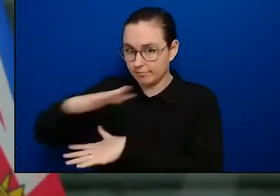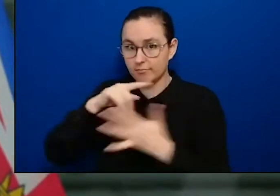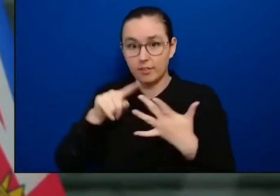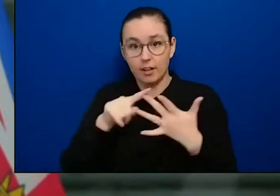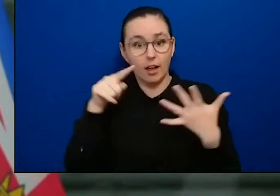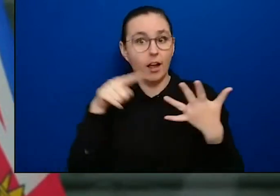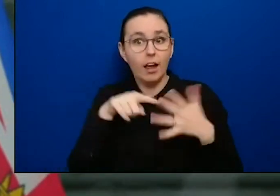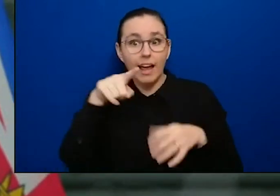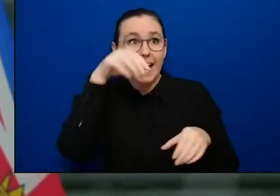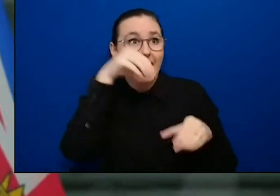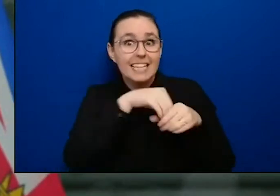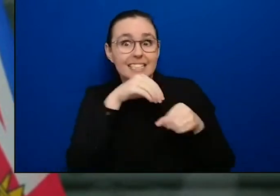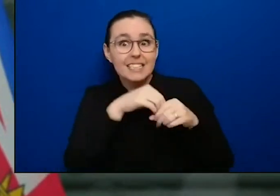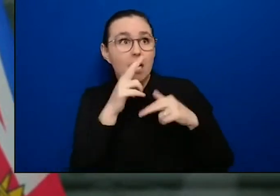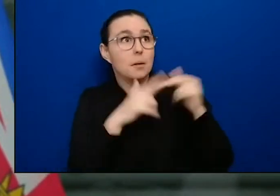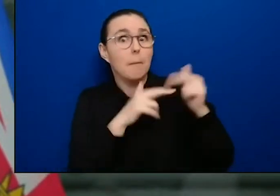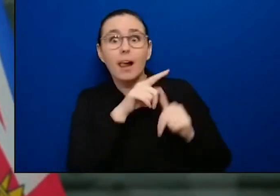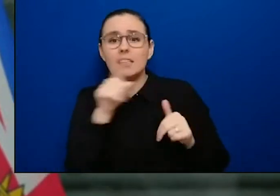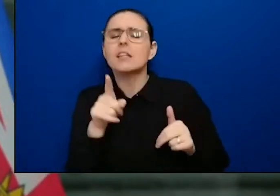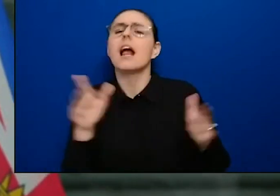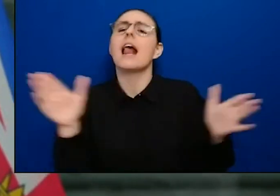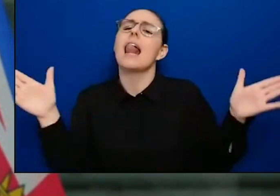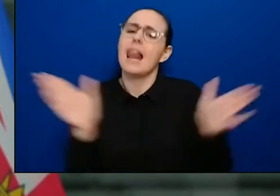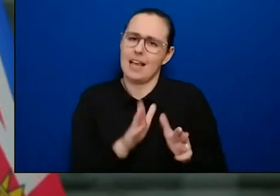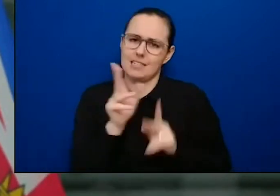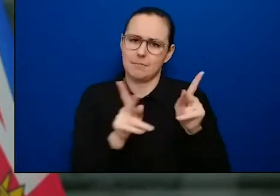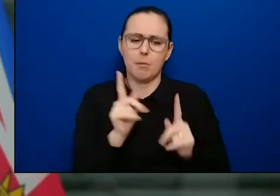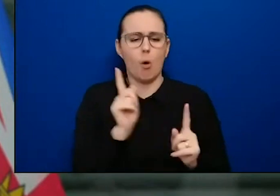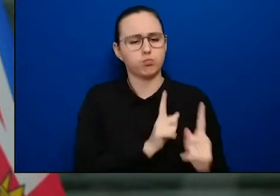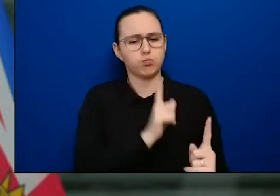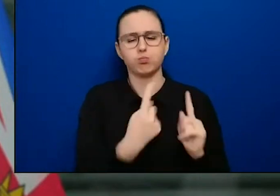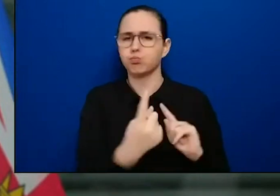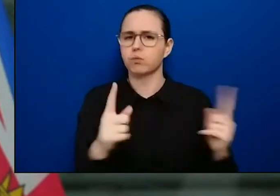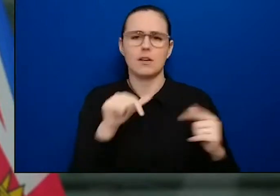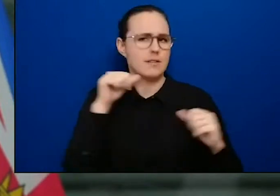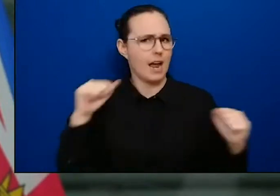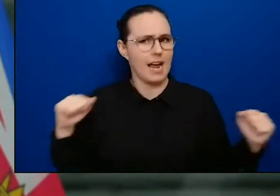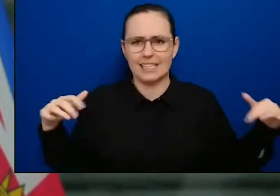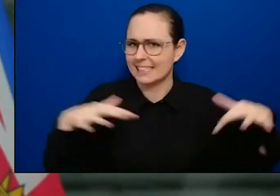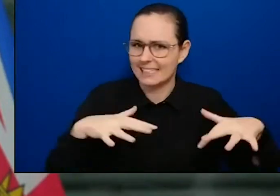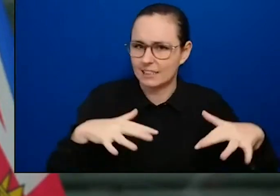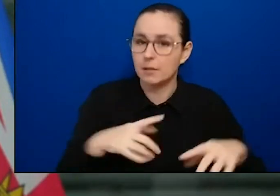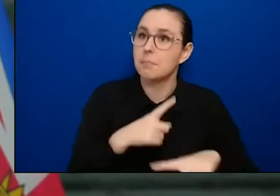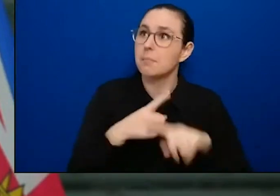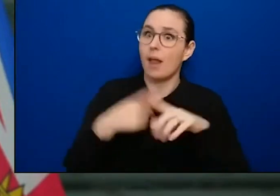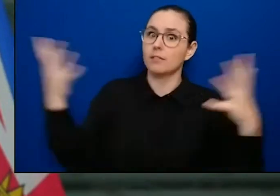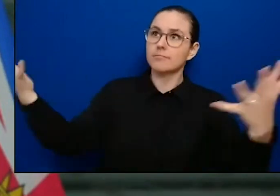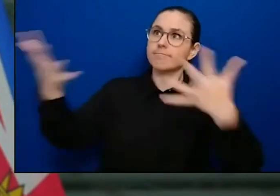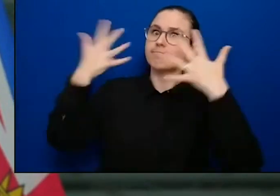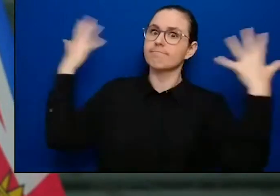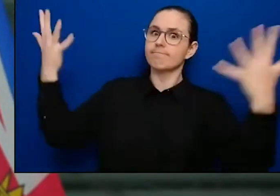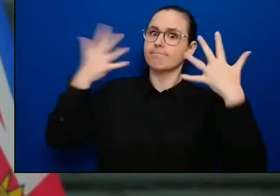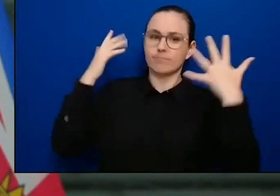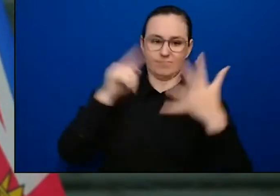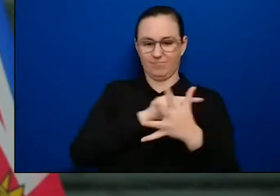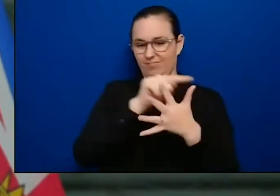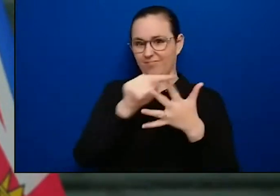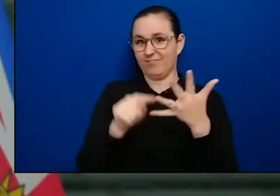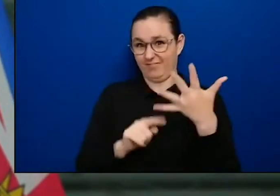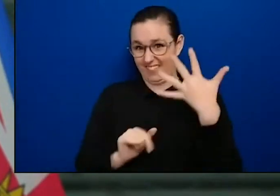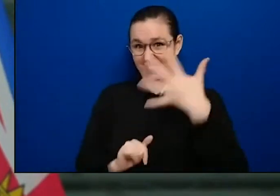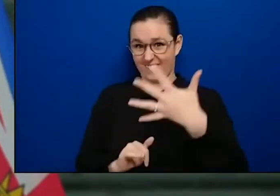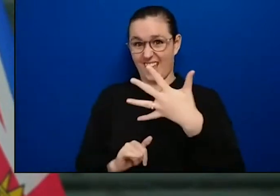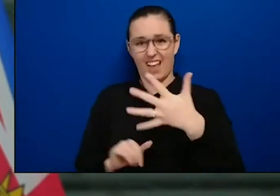ventilation are things that make a difference in helping prevent the spread of this virus. Those things are the same. And in the excitement